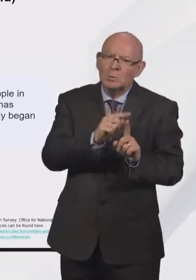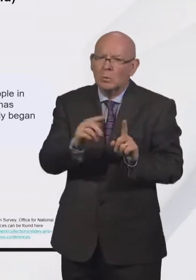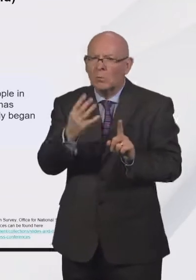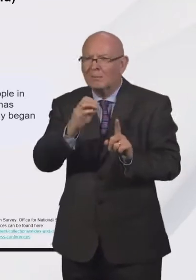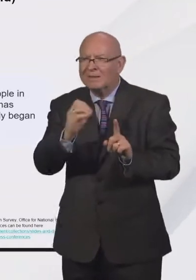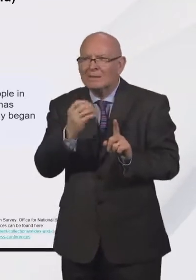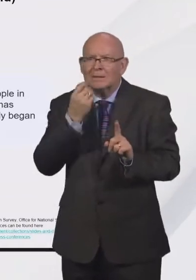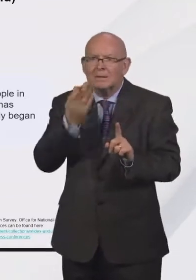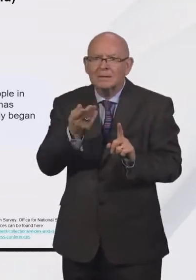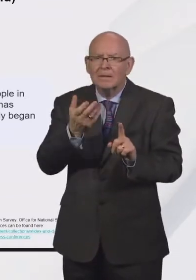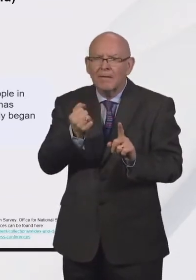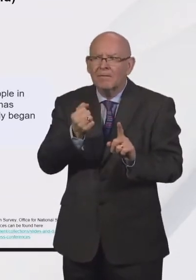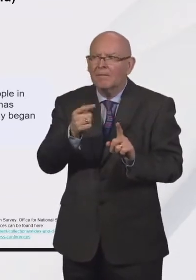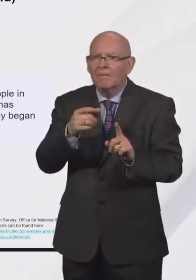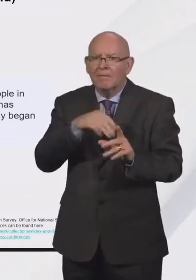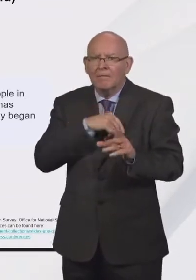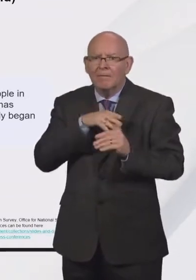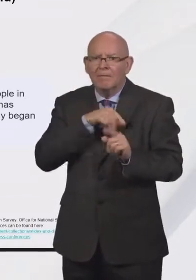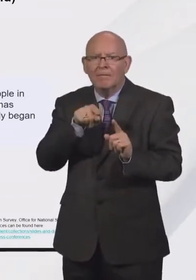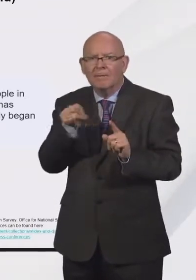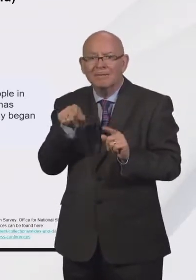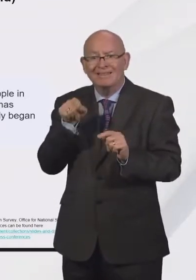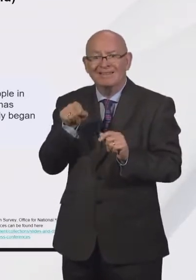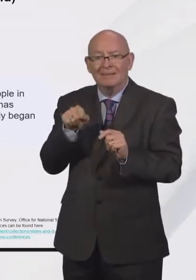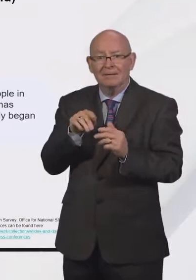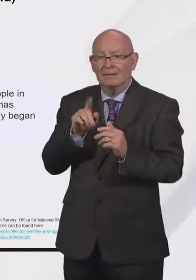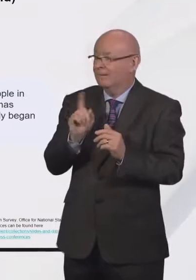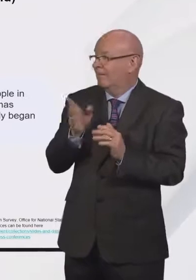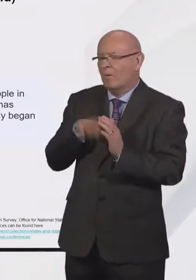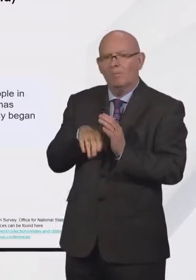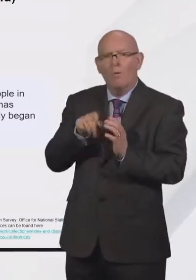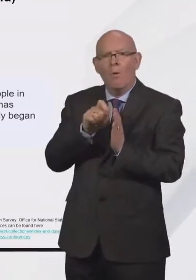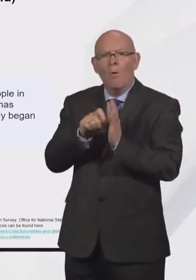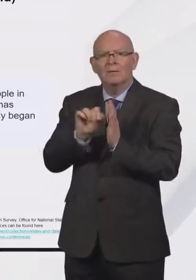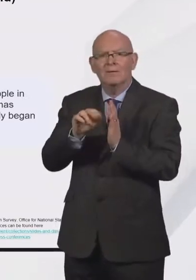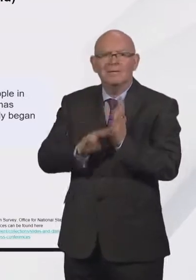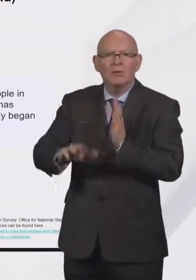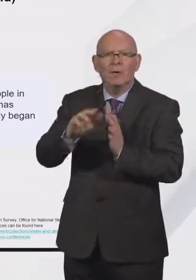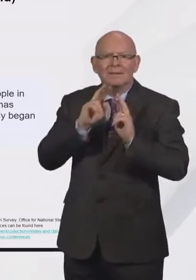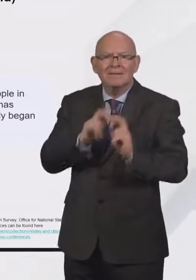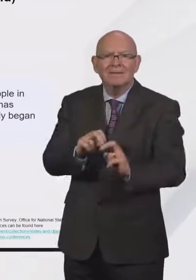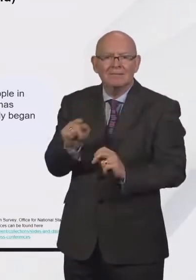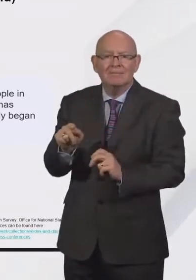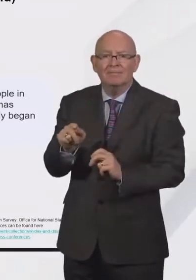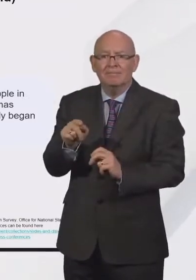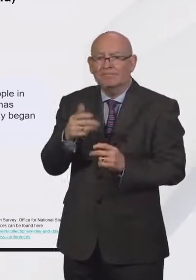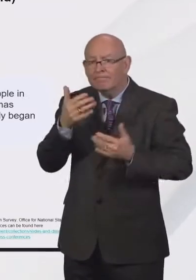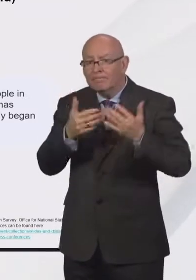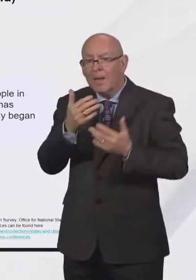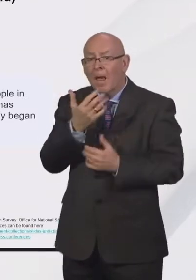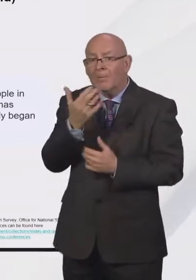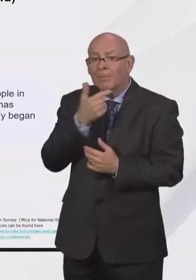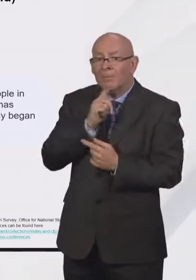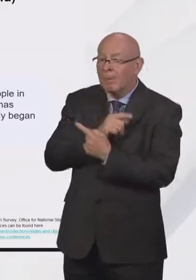the UK. And you can see it runs from the 25th of April through to the 13th of June. And there's a steady decrease in the number of people